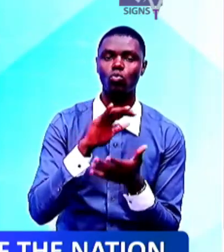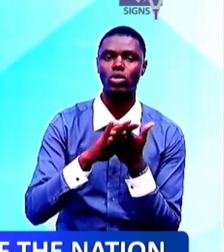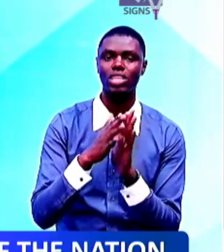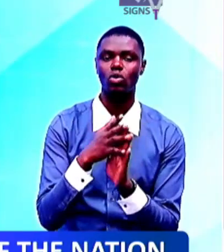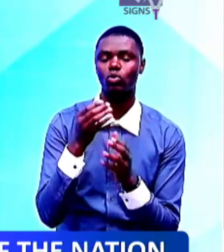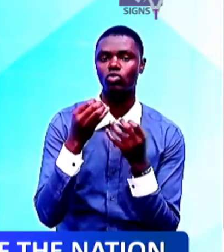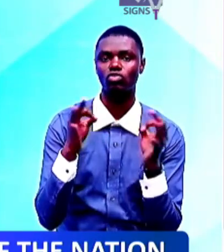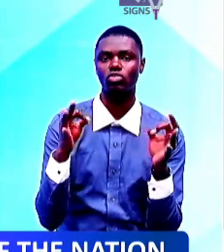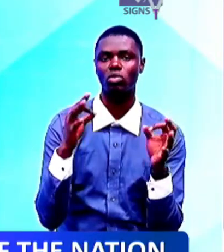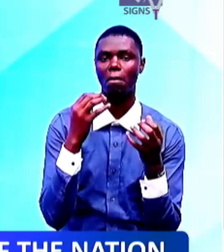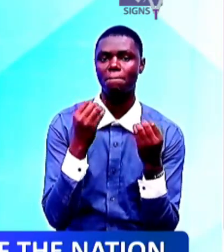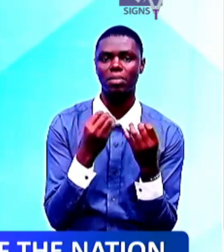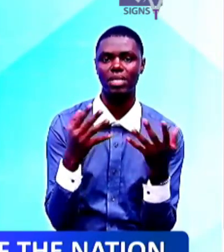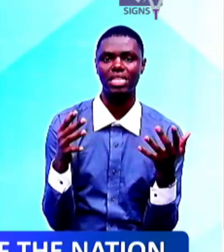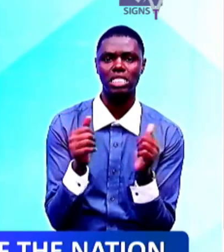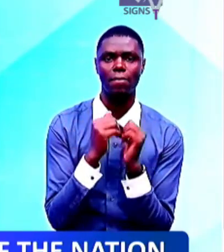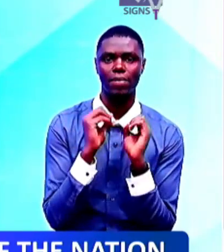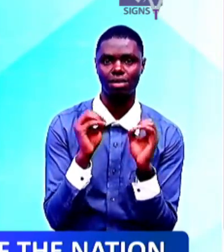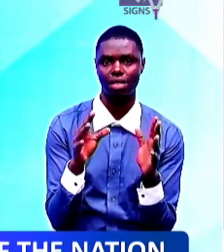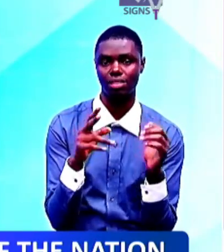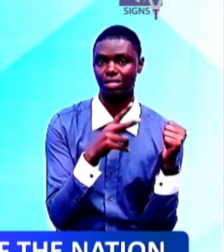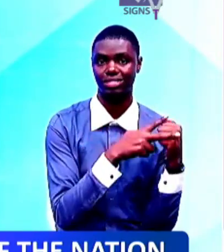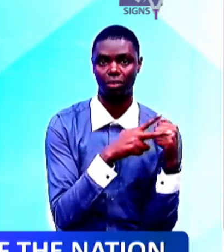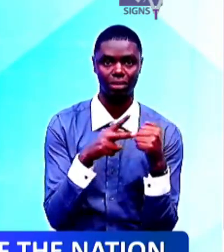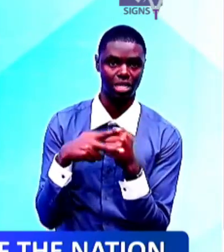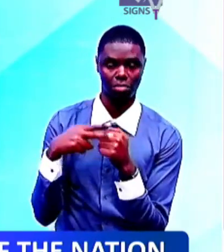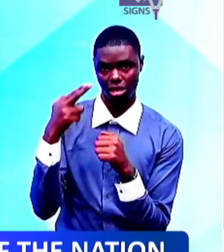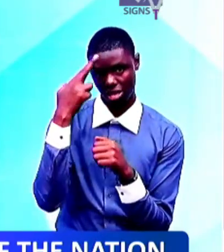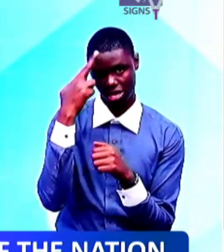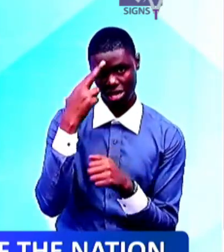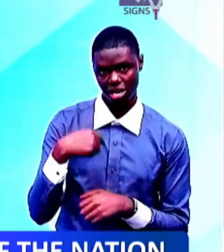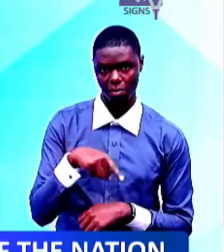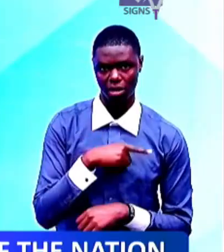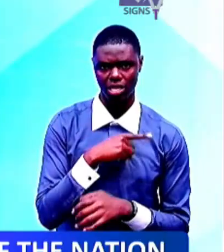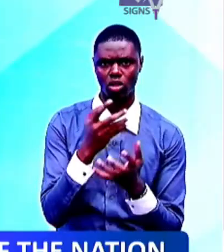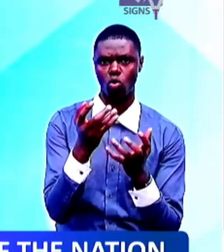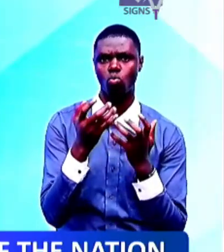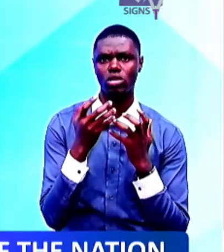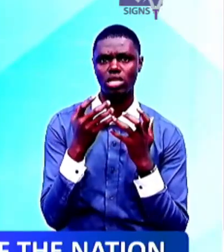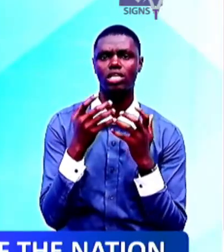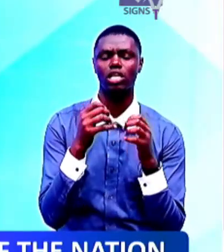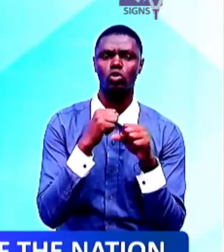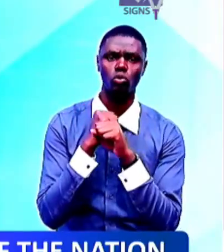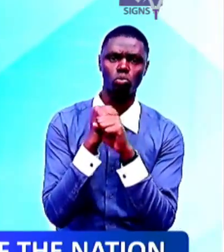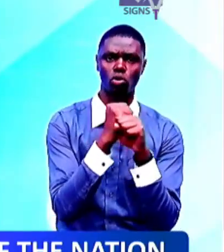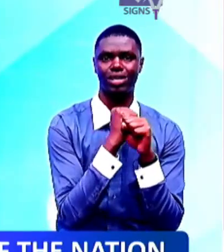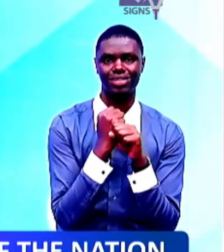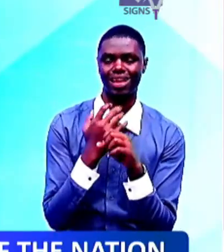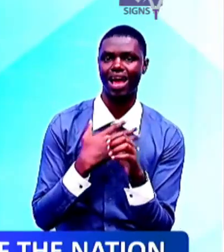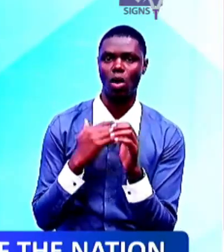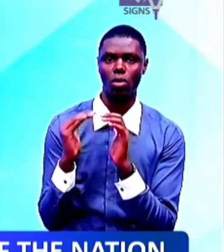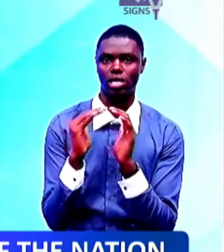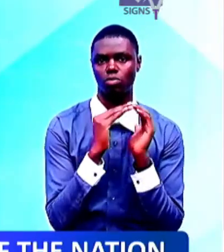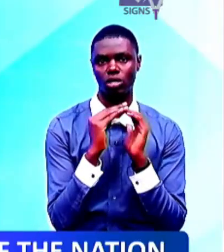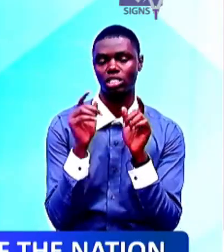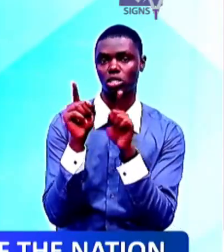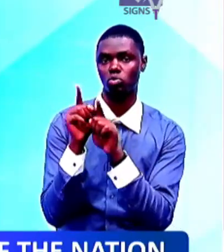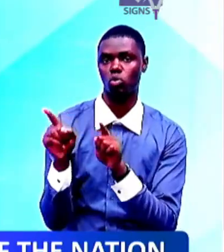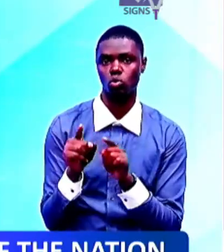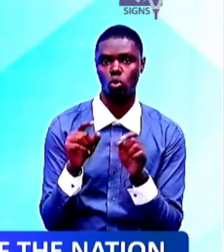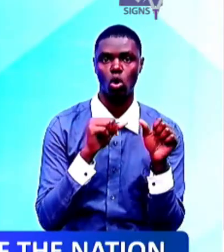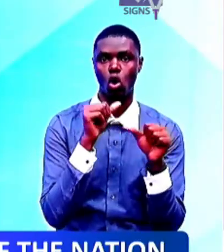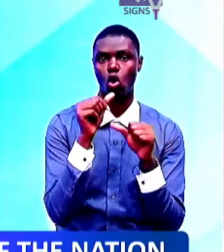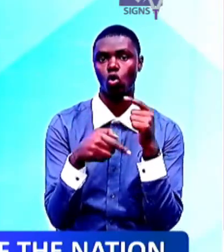things could not really happen. Yeah. And therefore Saba Saba reminds us that we need to still protect our democracy and we should also continue